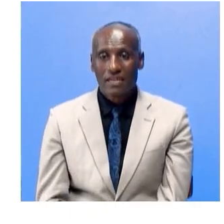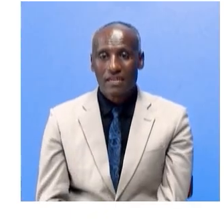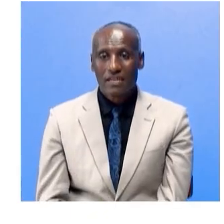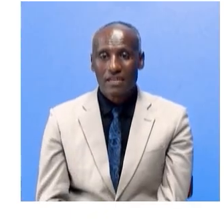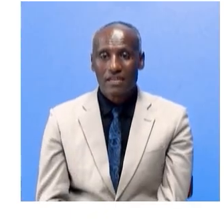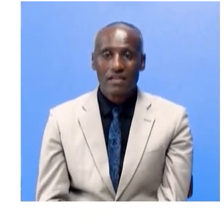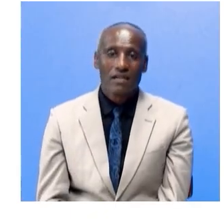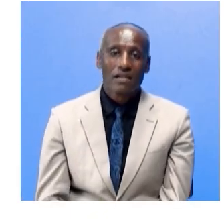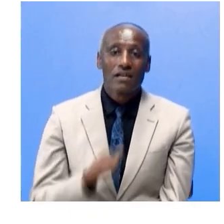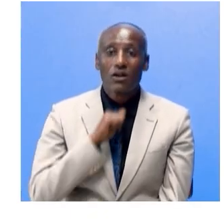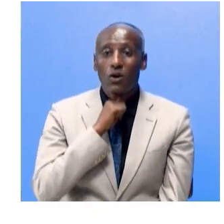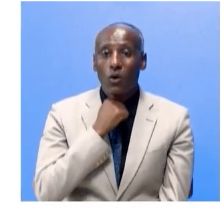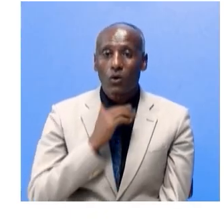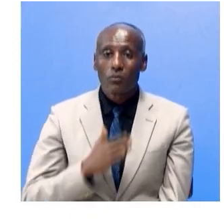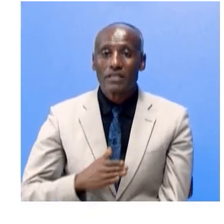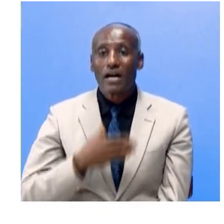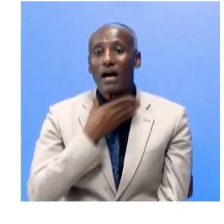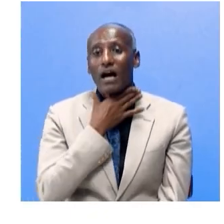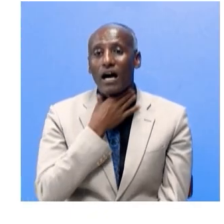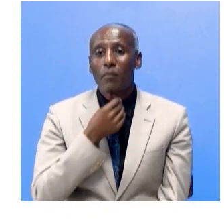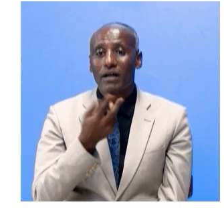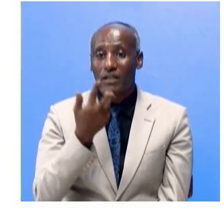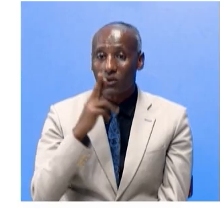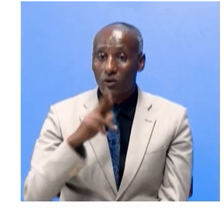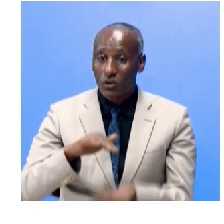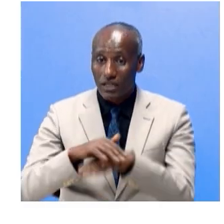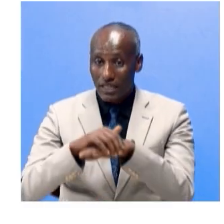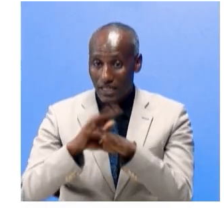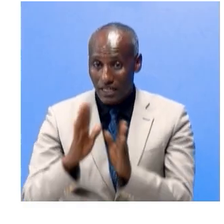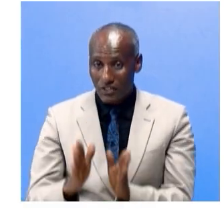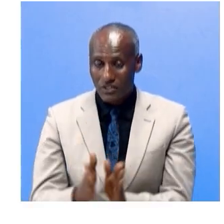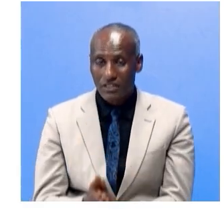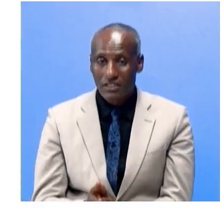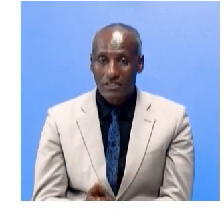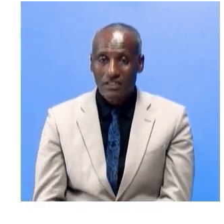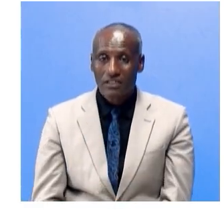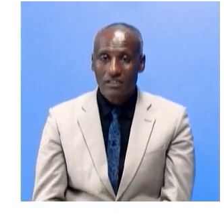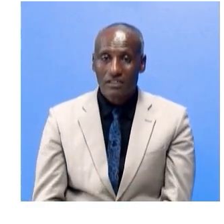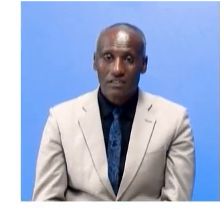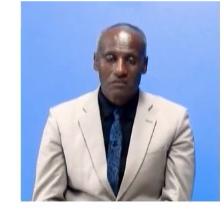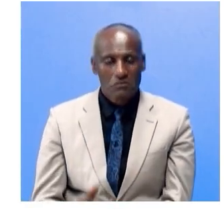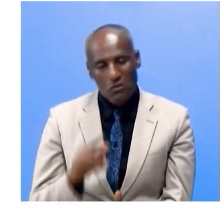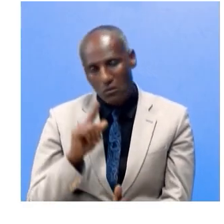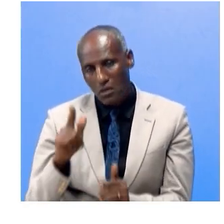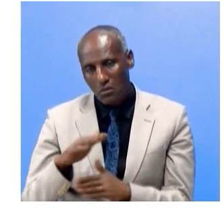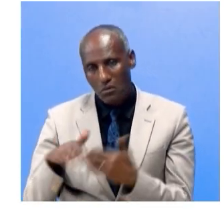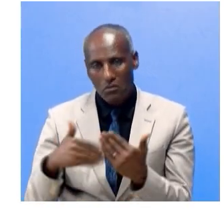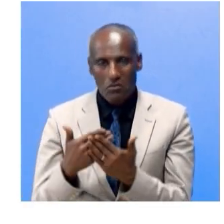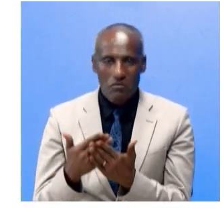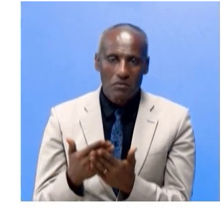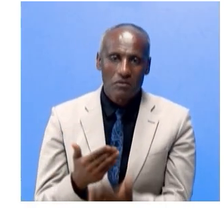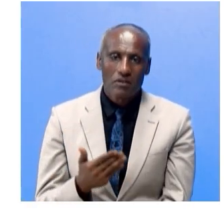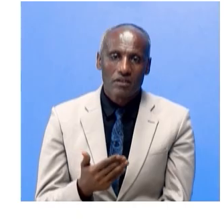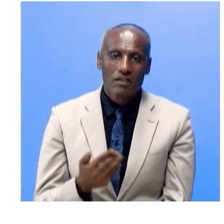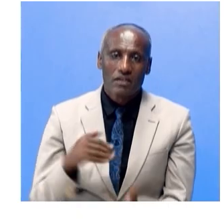Afaan Oromoo, Amharic, English. I hope you can either of them or all of them. Yeah? I can